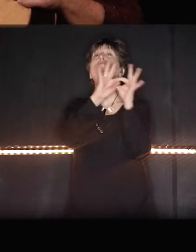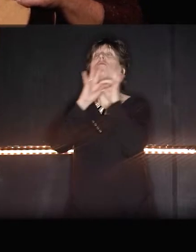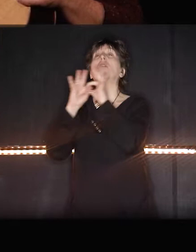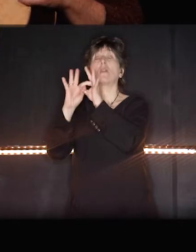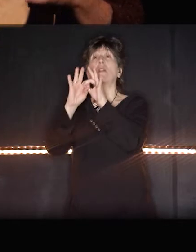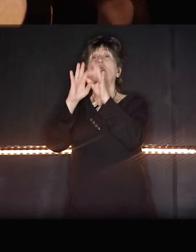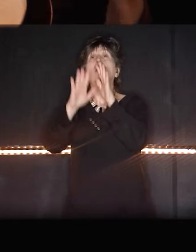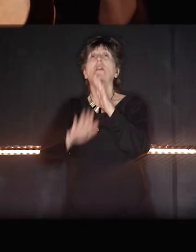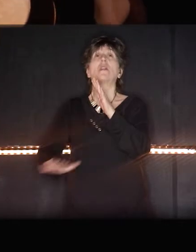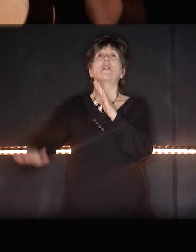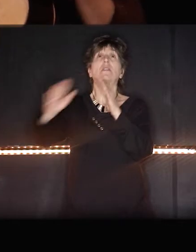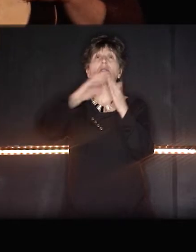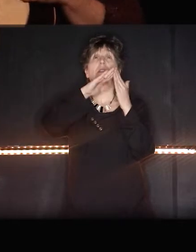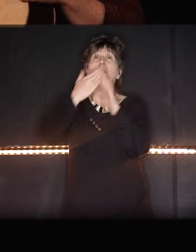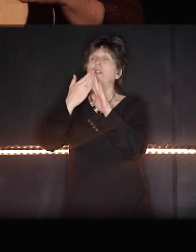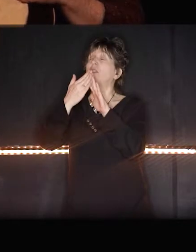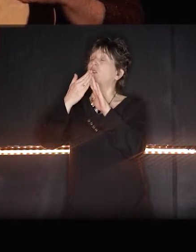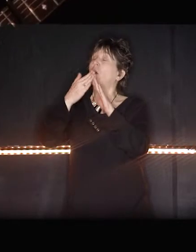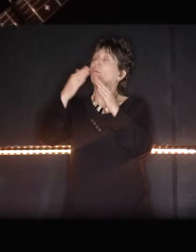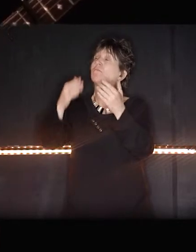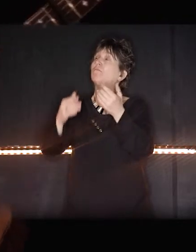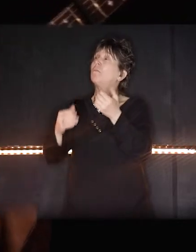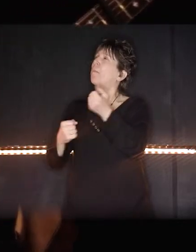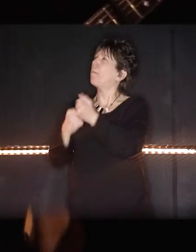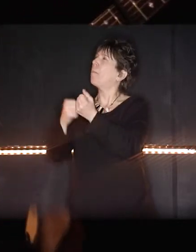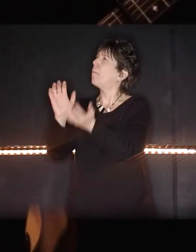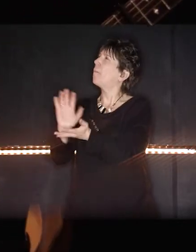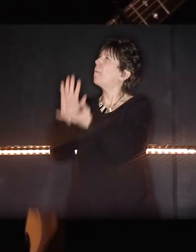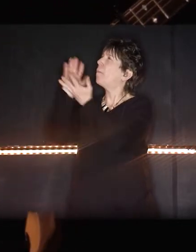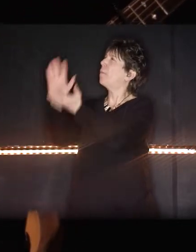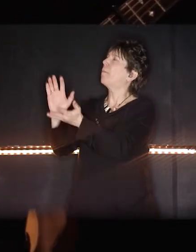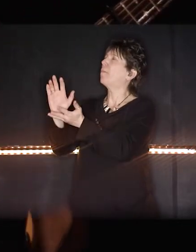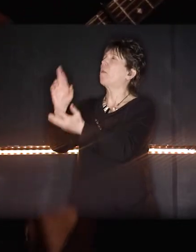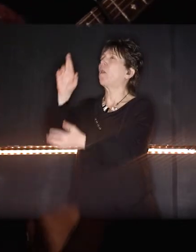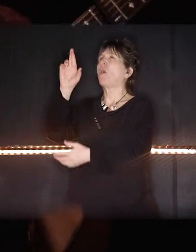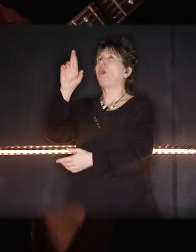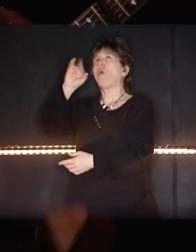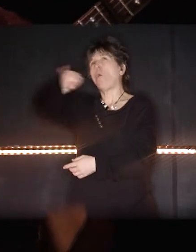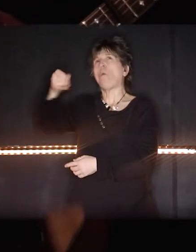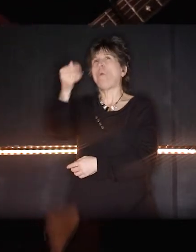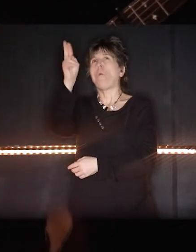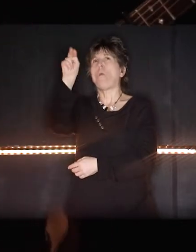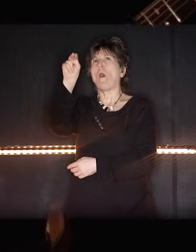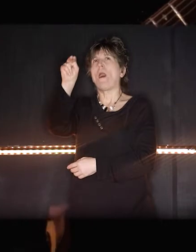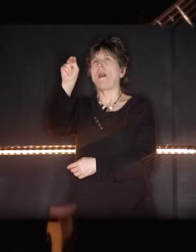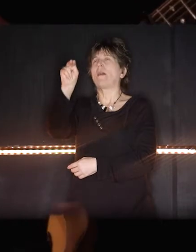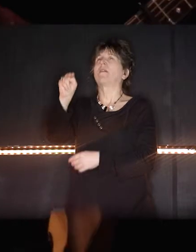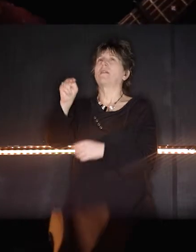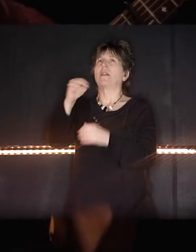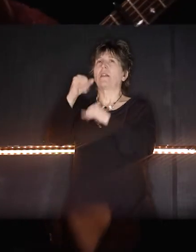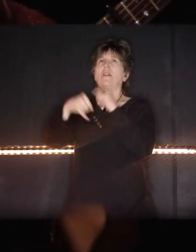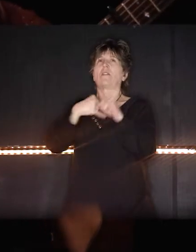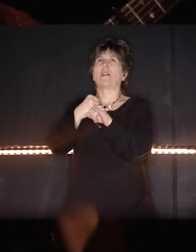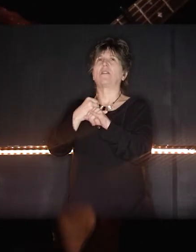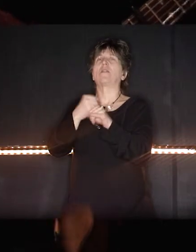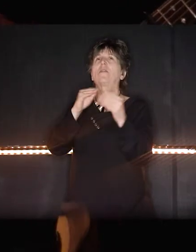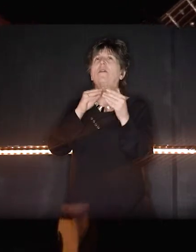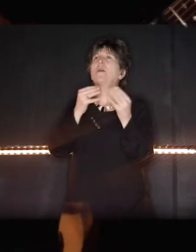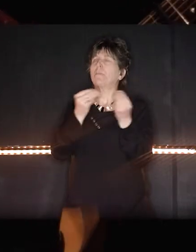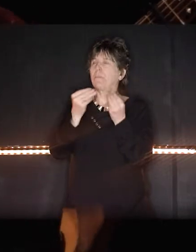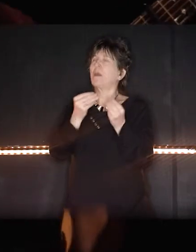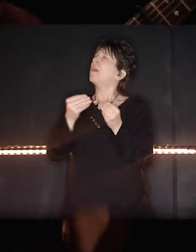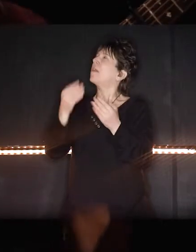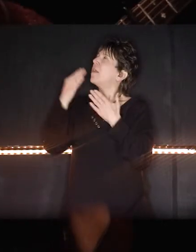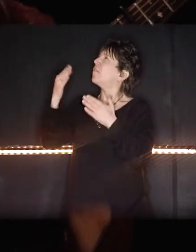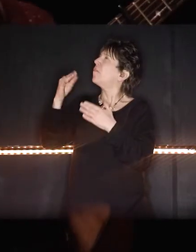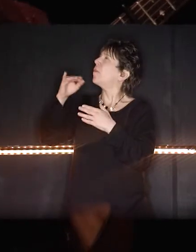together in unity together across the city. So let's just lift up Juan and International Ministries. Father God,